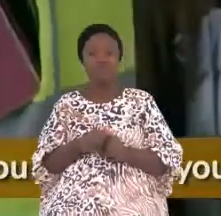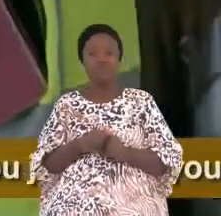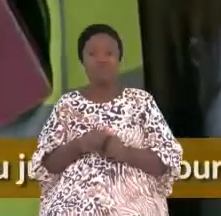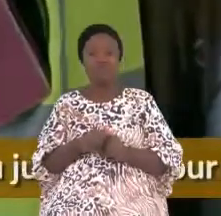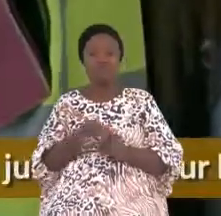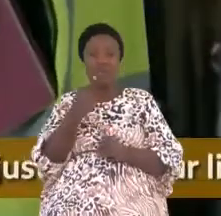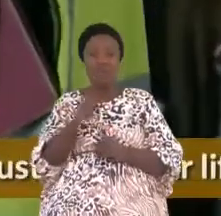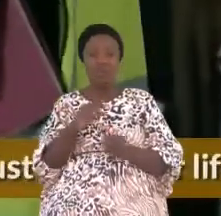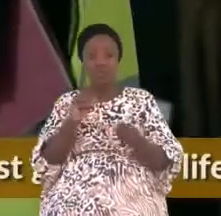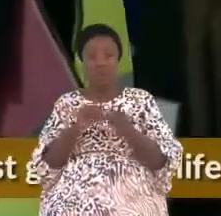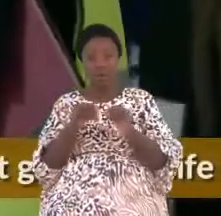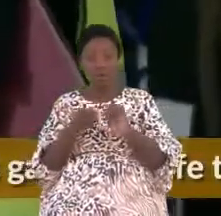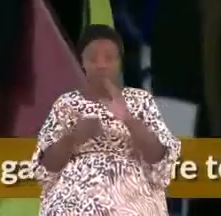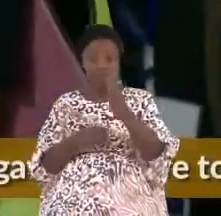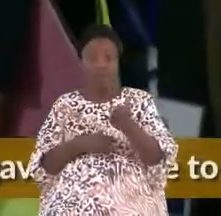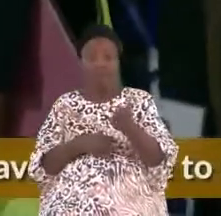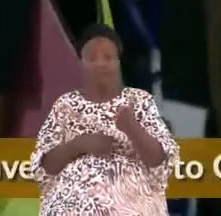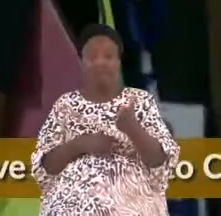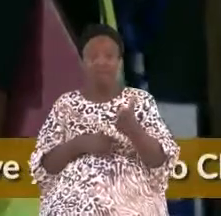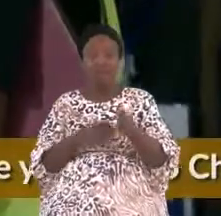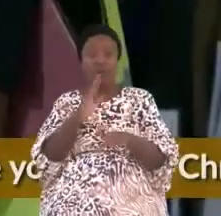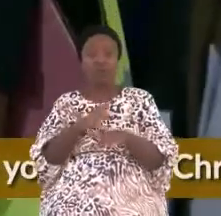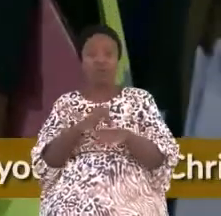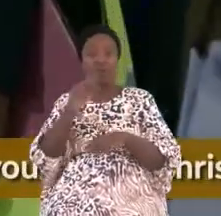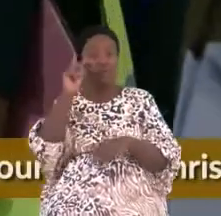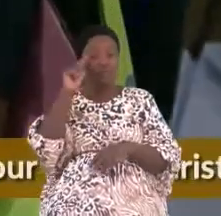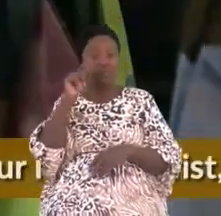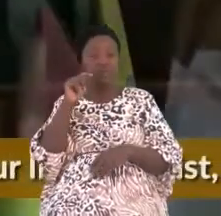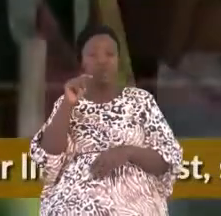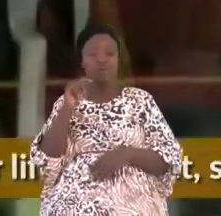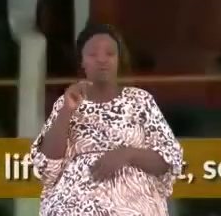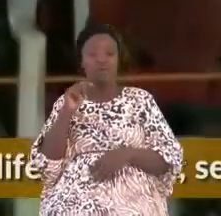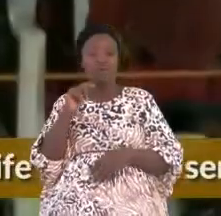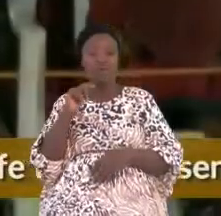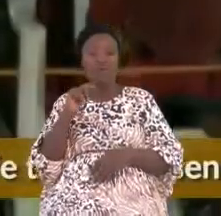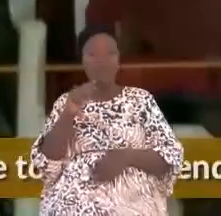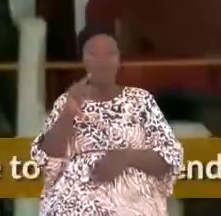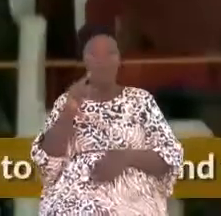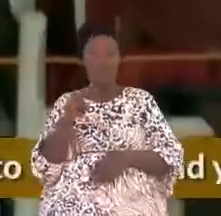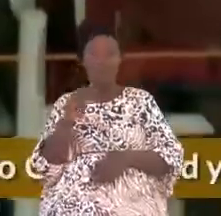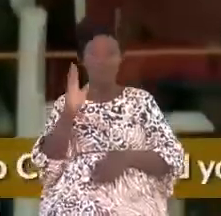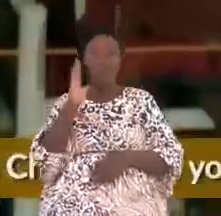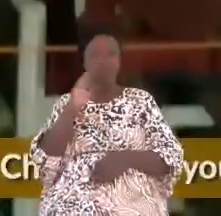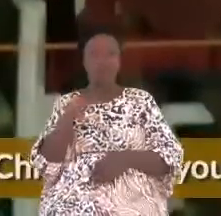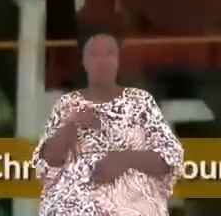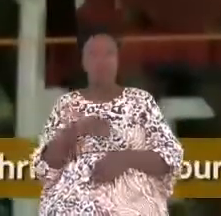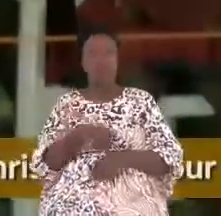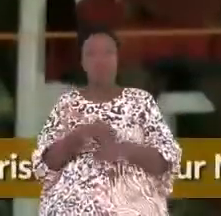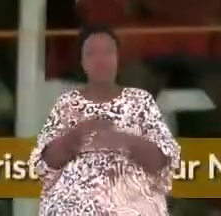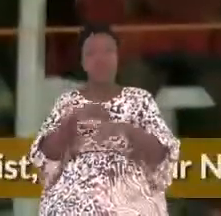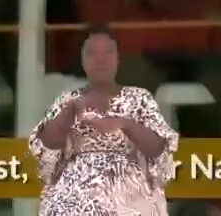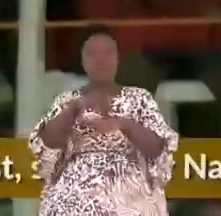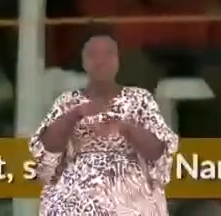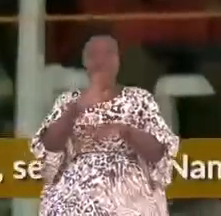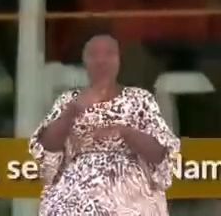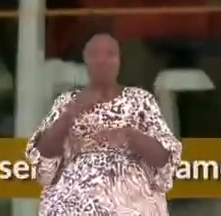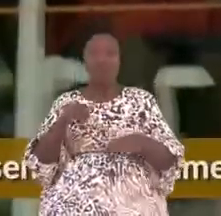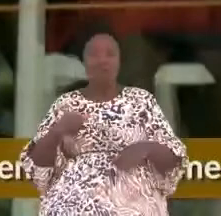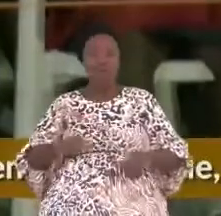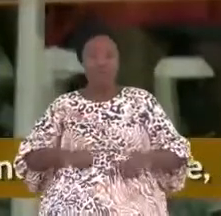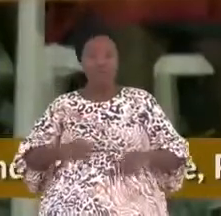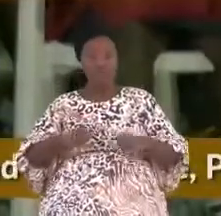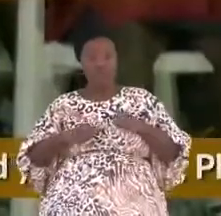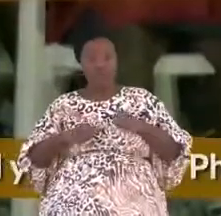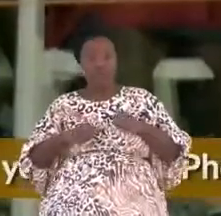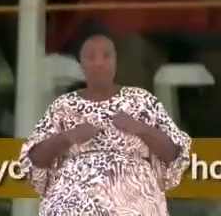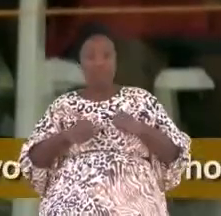screen there also you will send your message your address you send everything through that